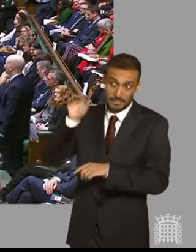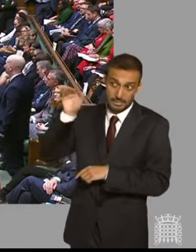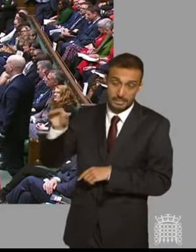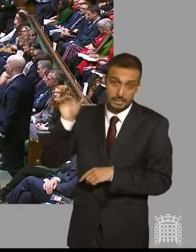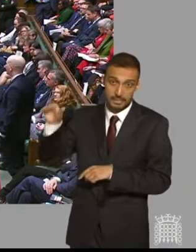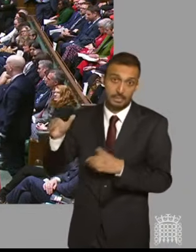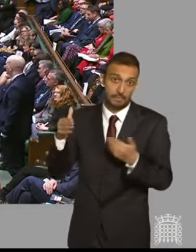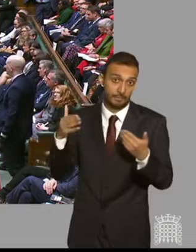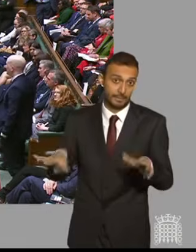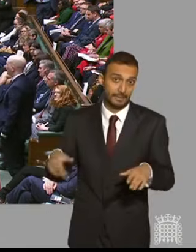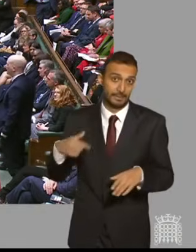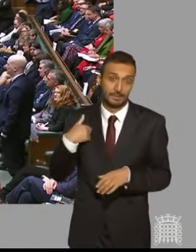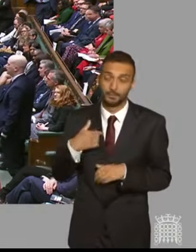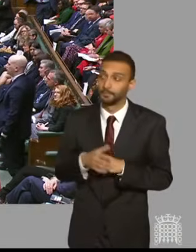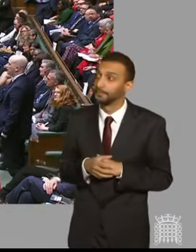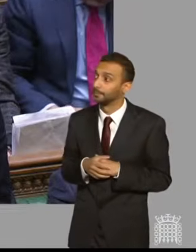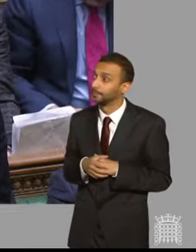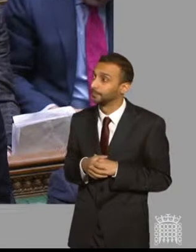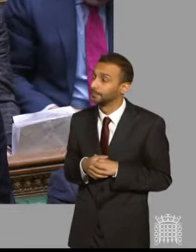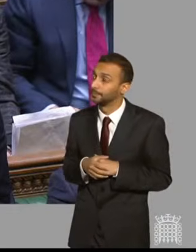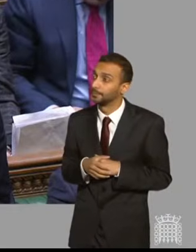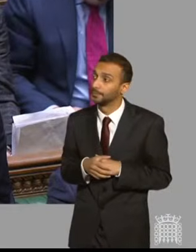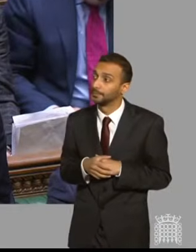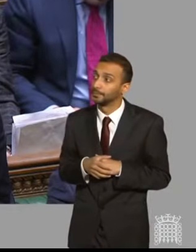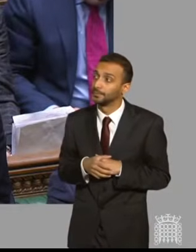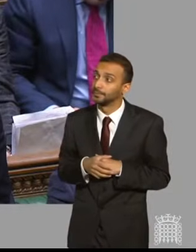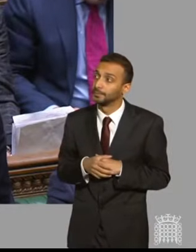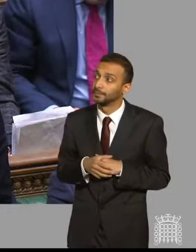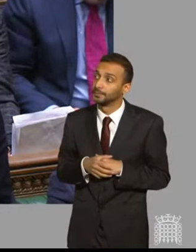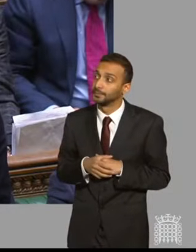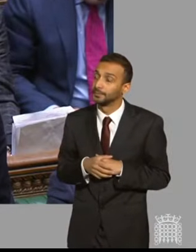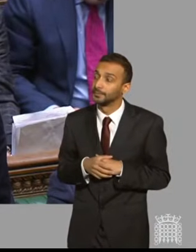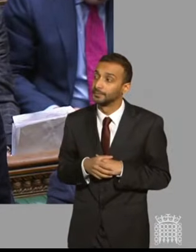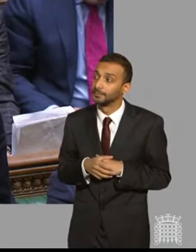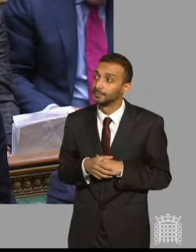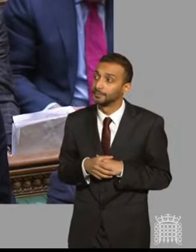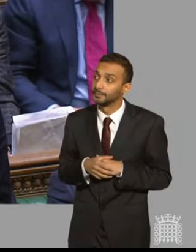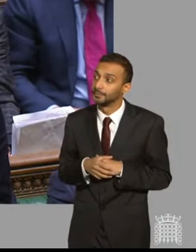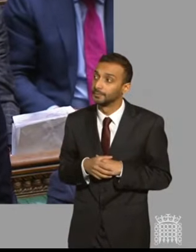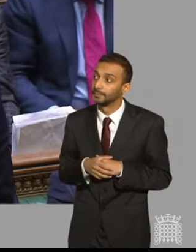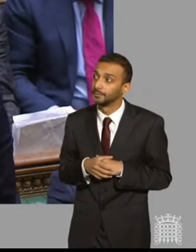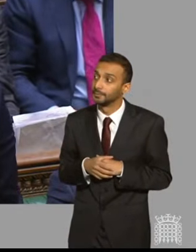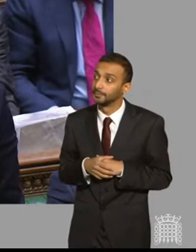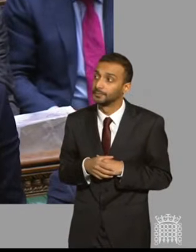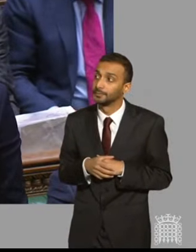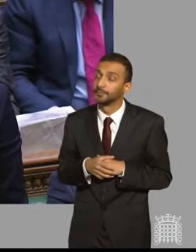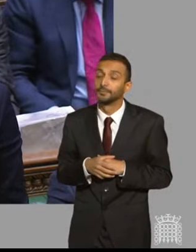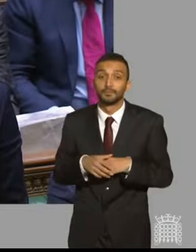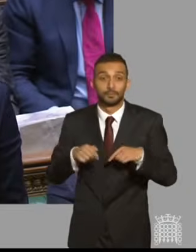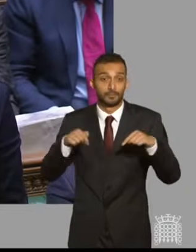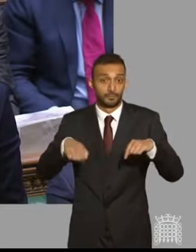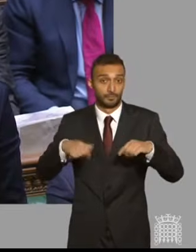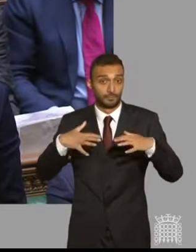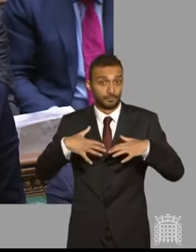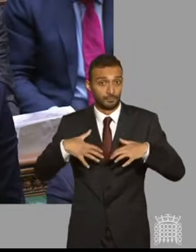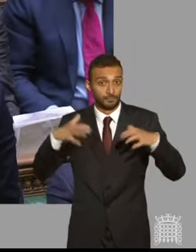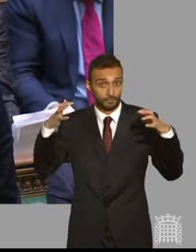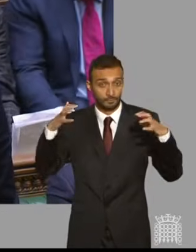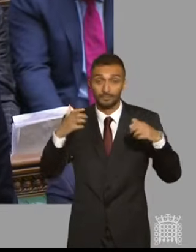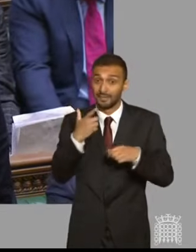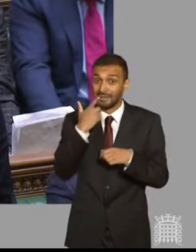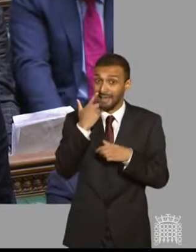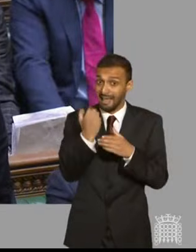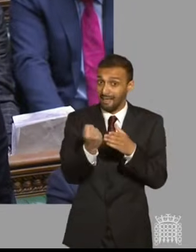join with the majority of the international community and say that enough is enough, that the killing in Gaza must stop and that